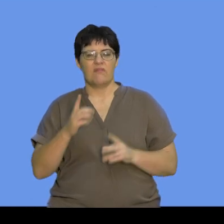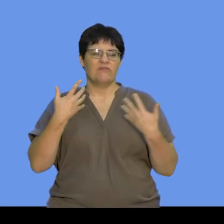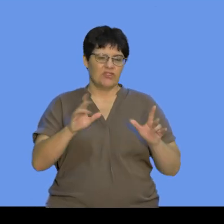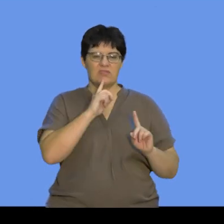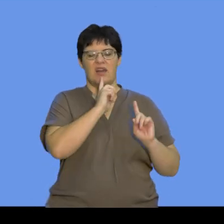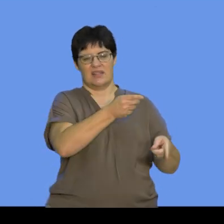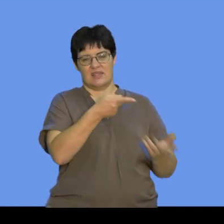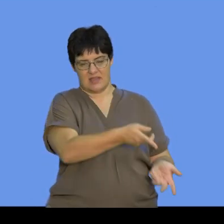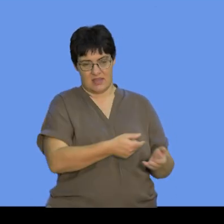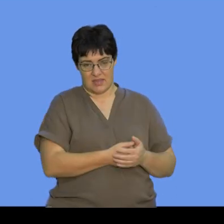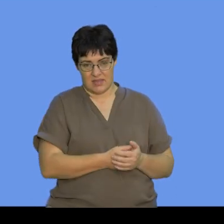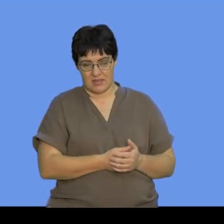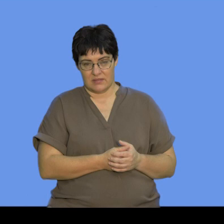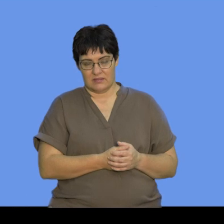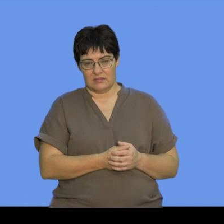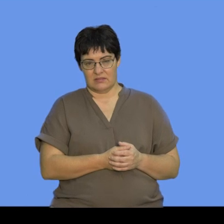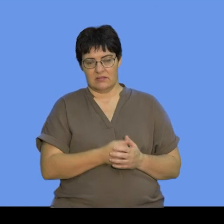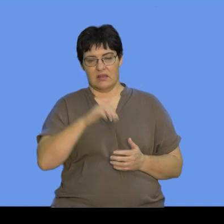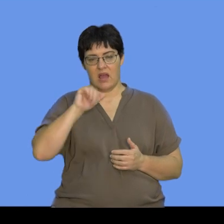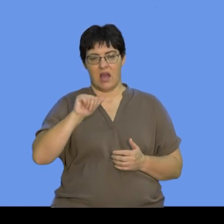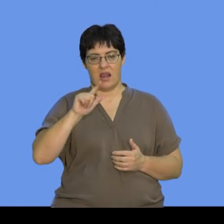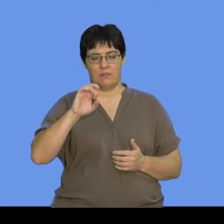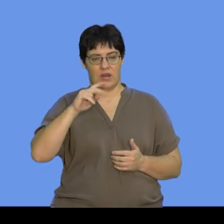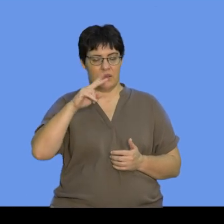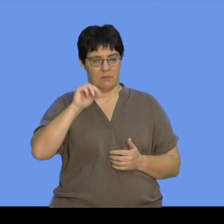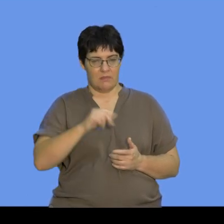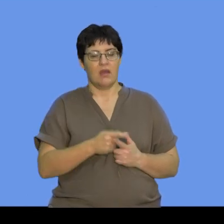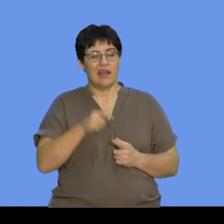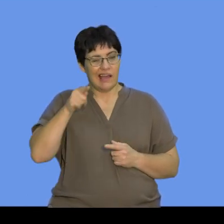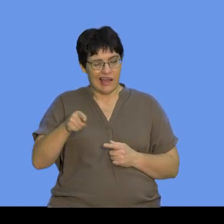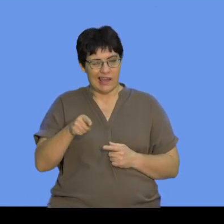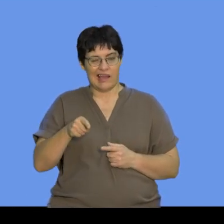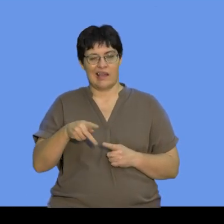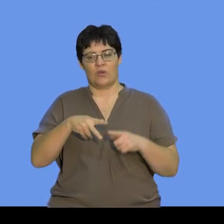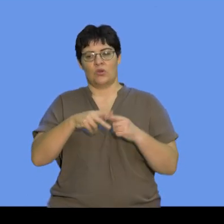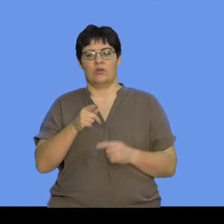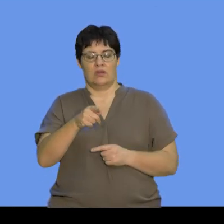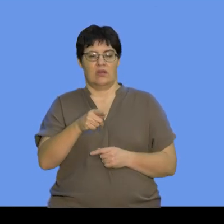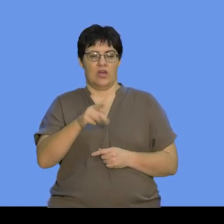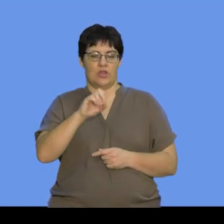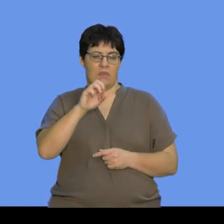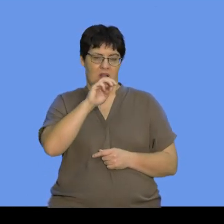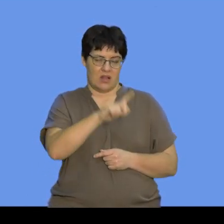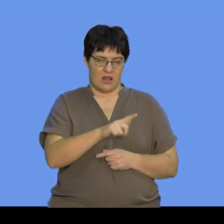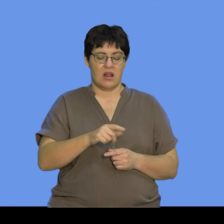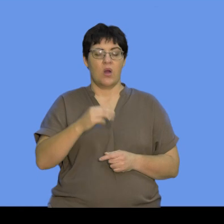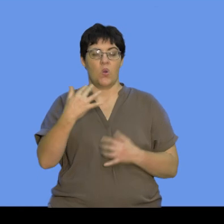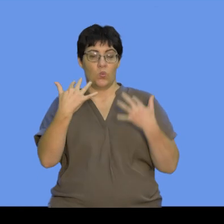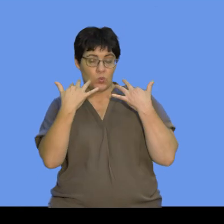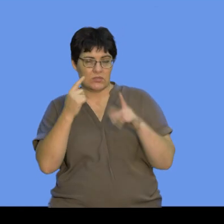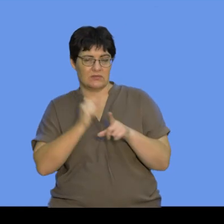say aluminum is a thermal conductor, while wood and plastic are